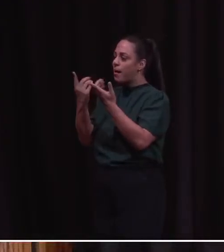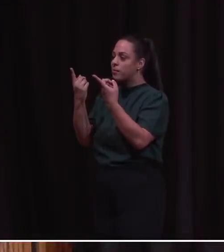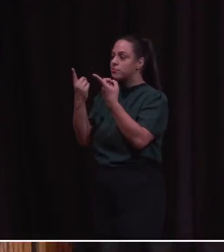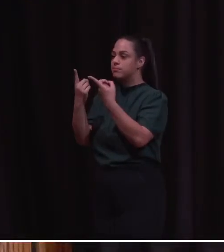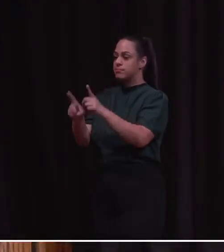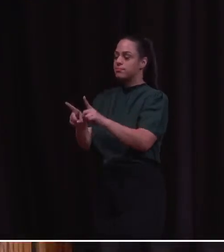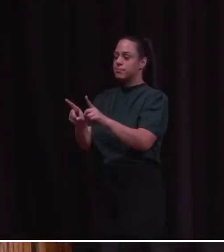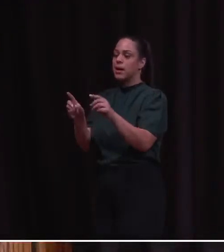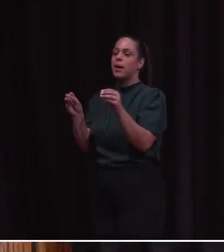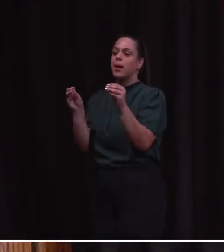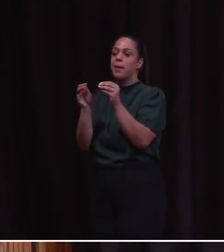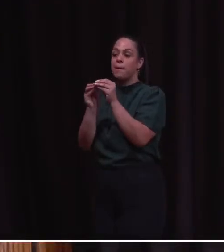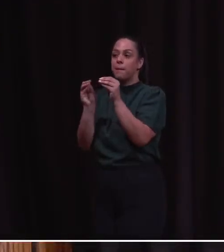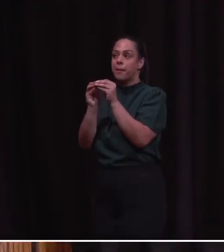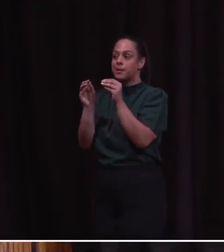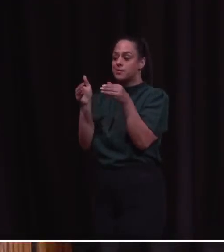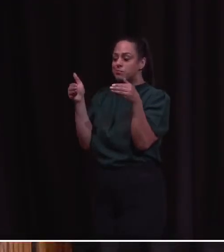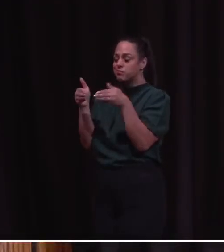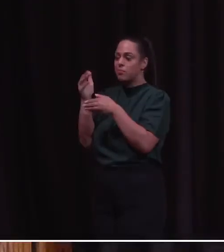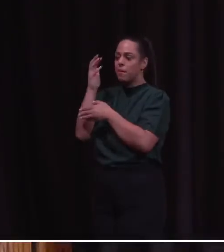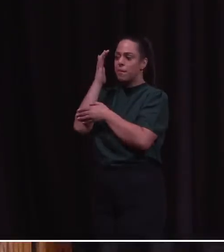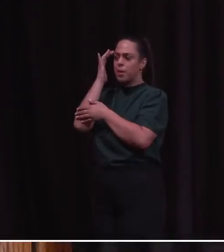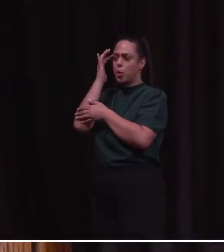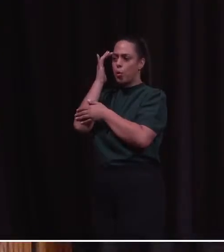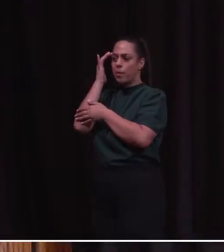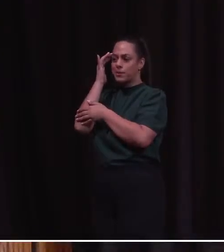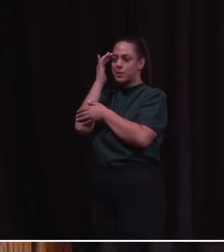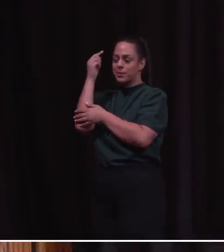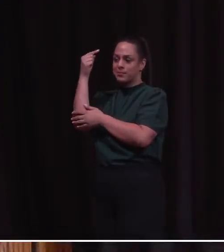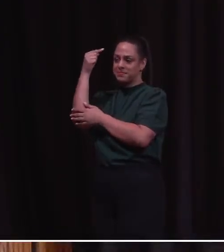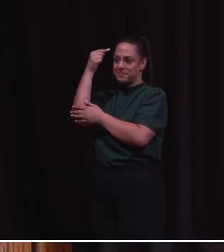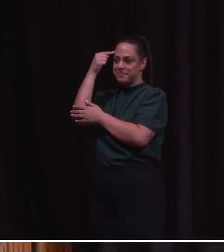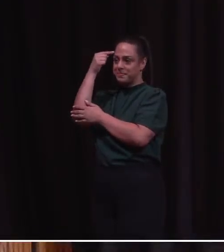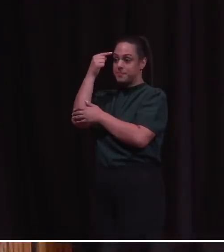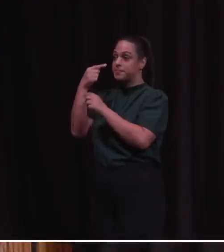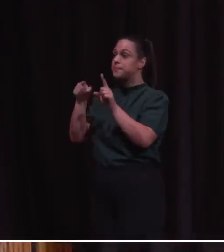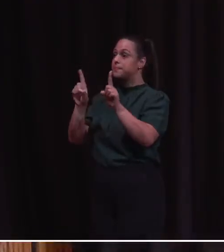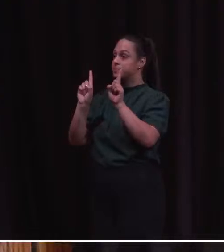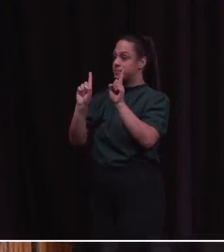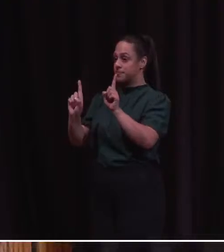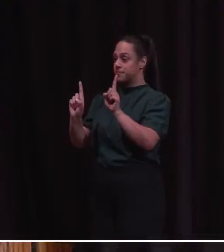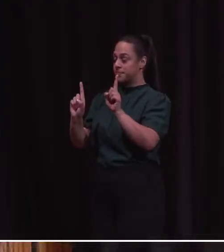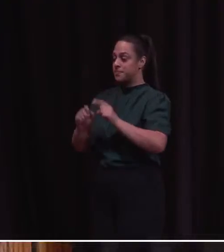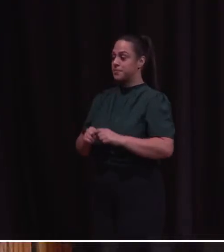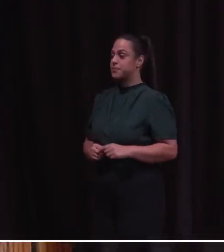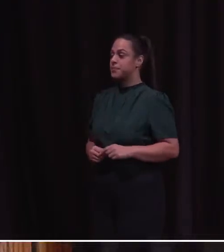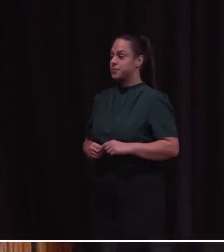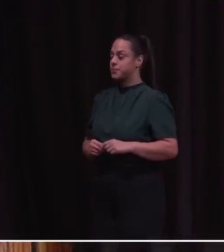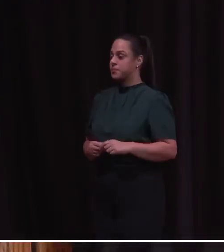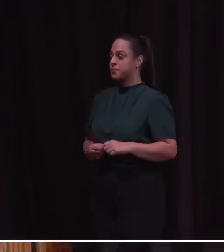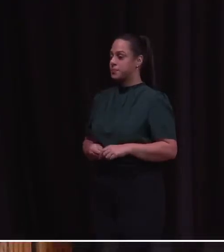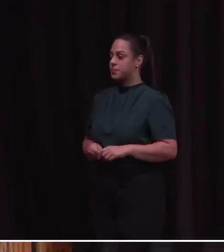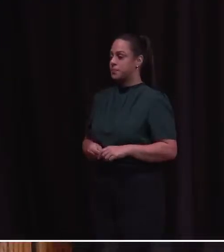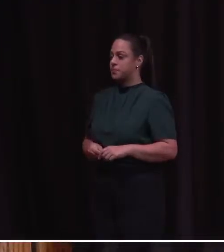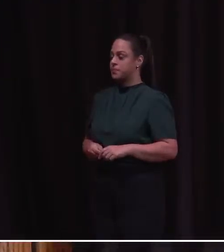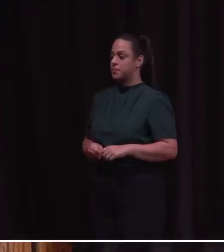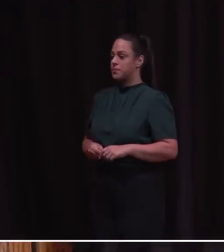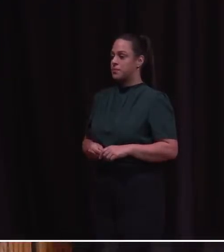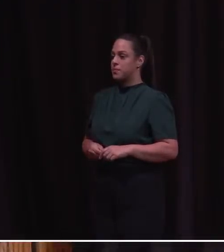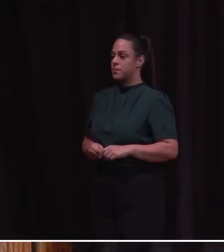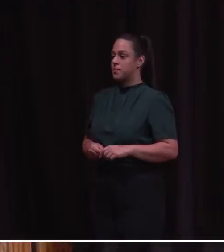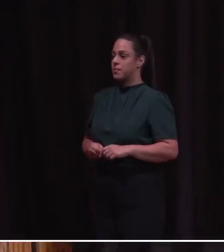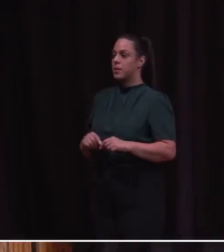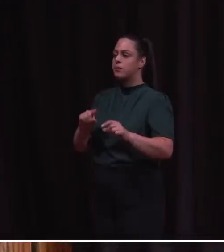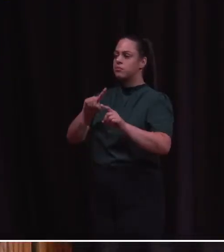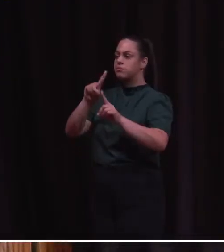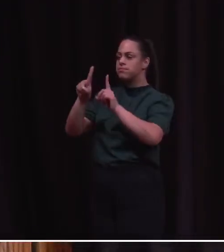preoccupation. Butler is surprised at this conservative move and asks, why should anyone be afraid